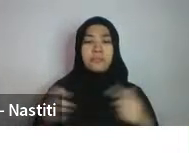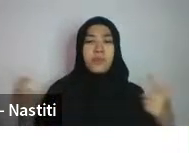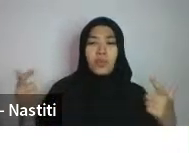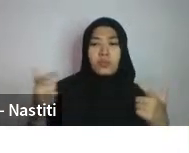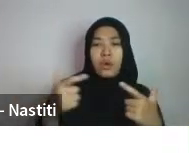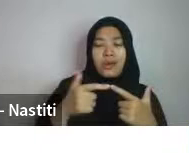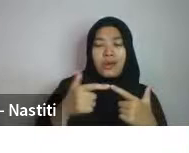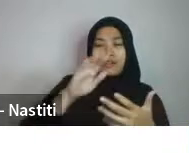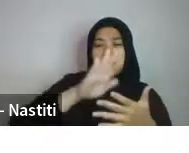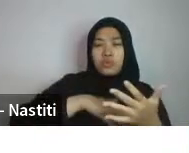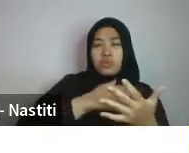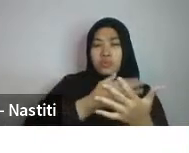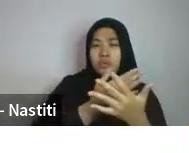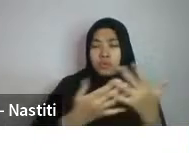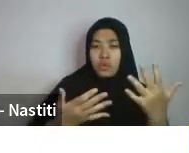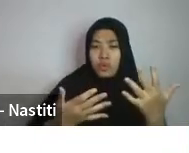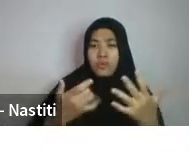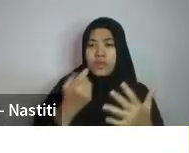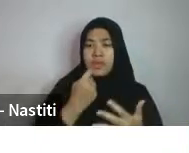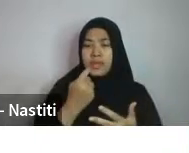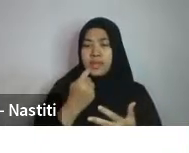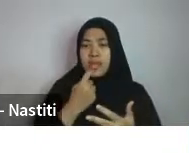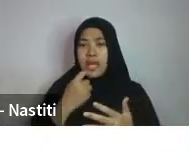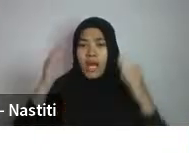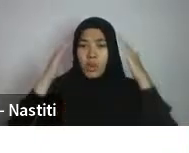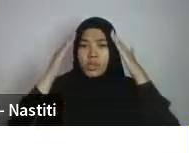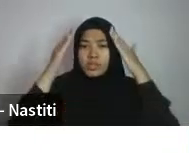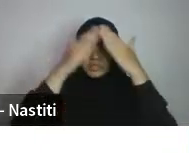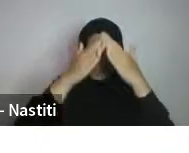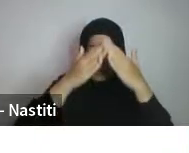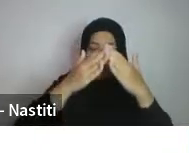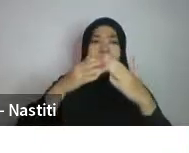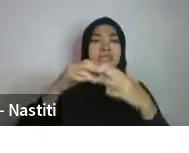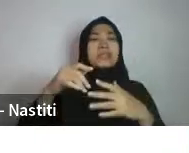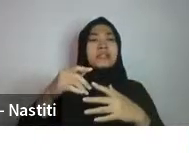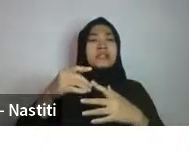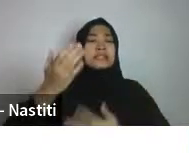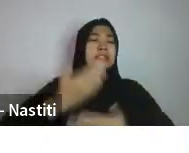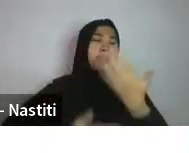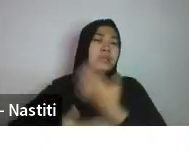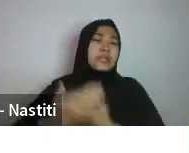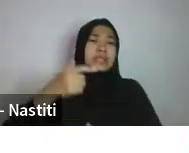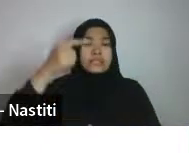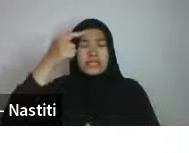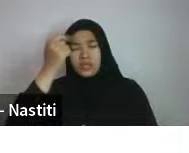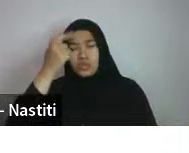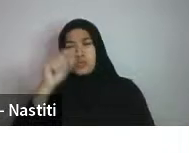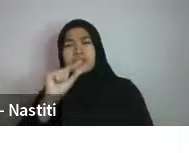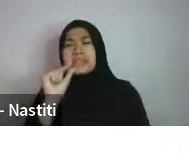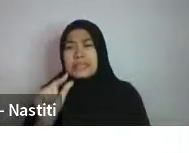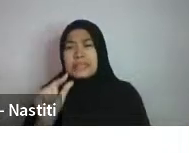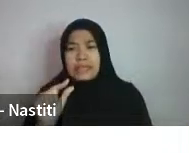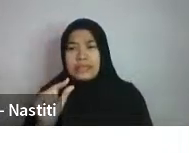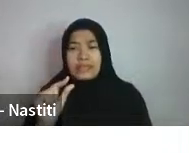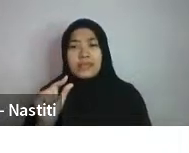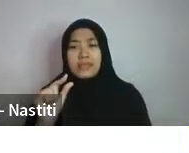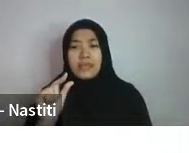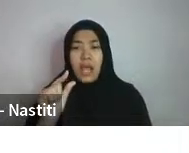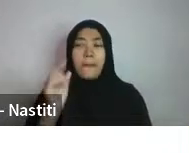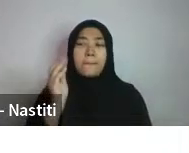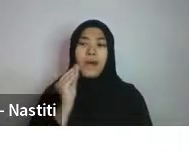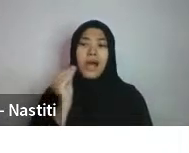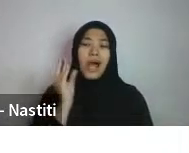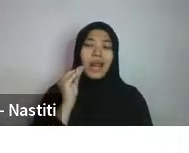disability across both disciplines. And there's very few clinical experiences for students working with people with autism and